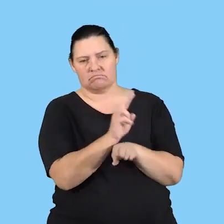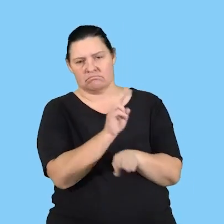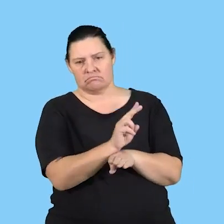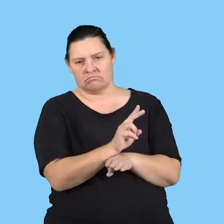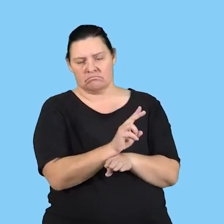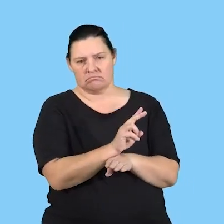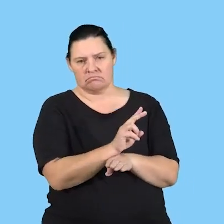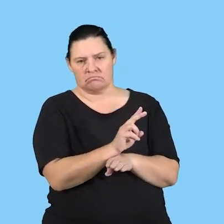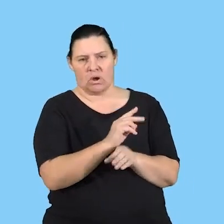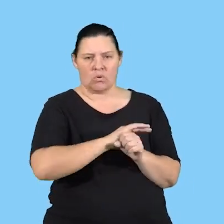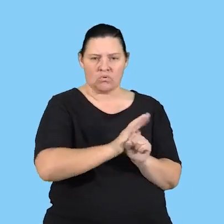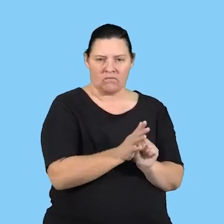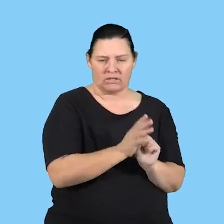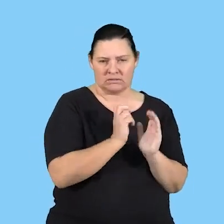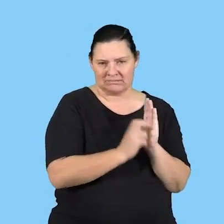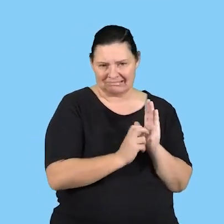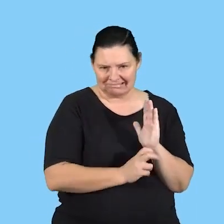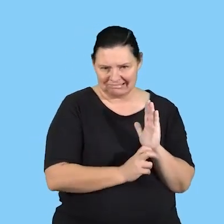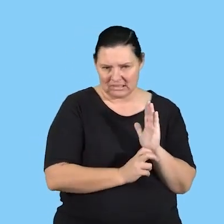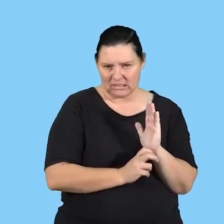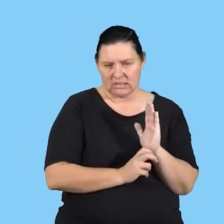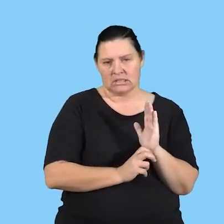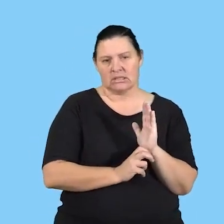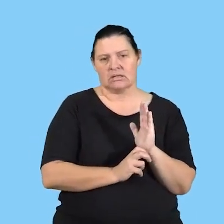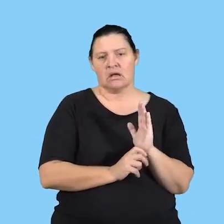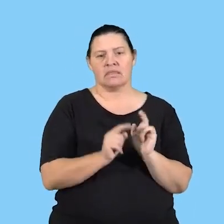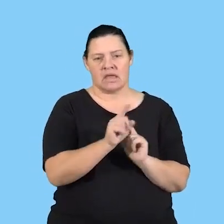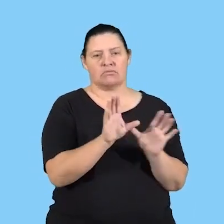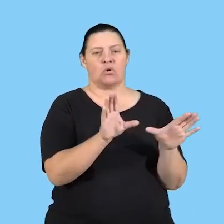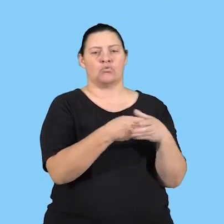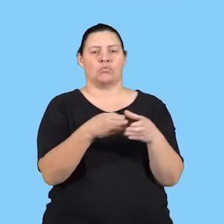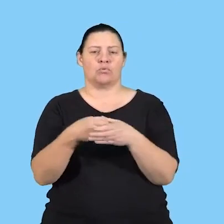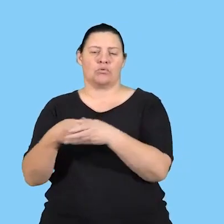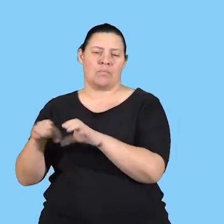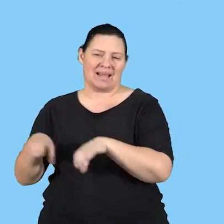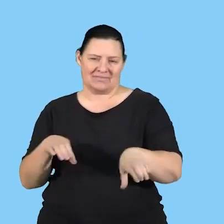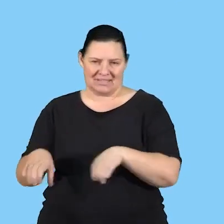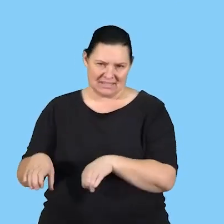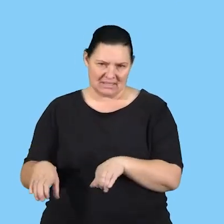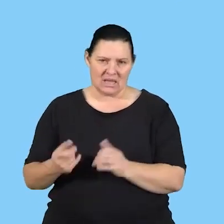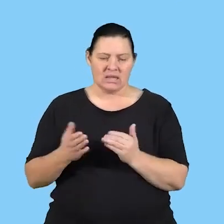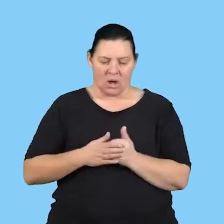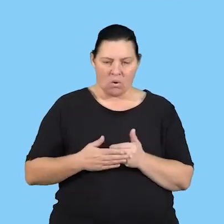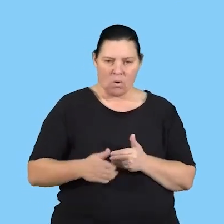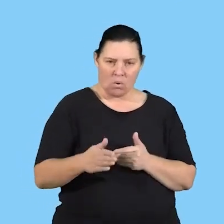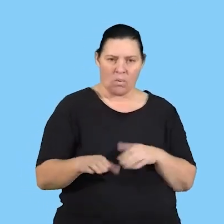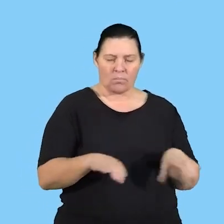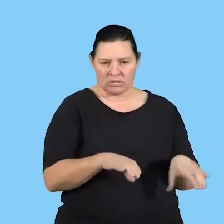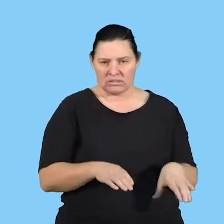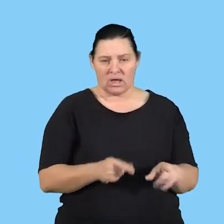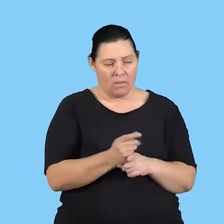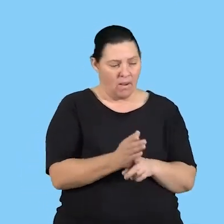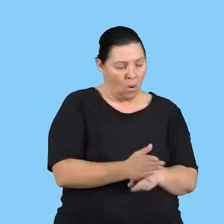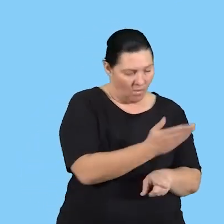observe COVID protocols. All those were group activities, and during this process, we